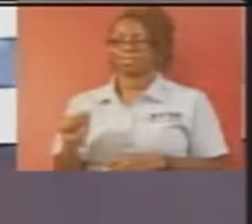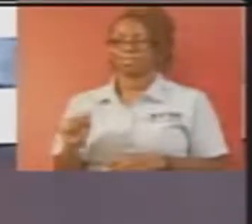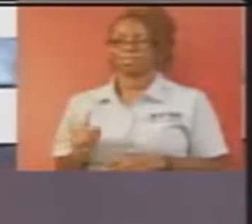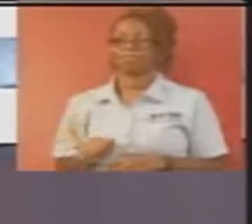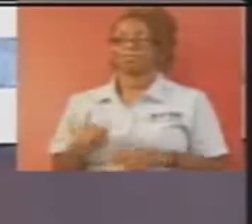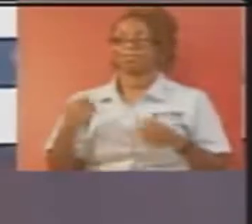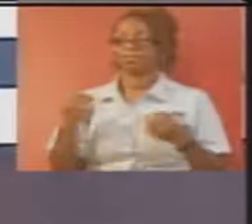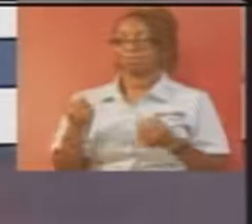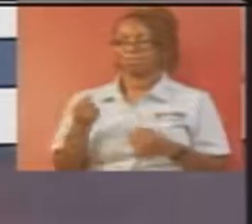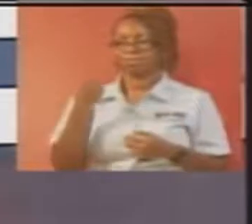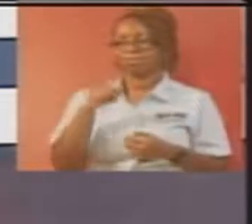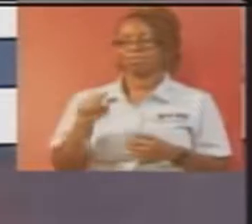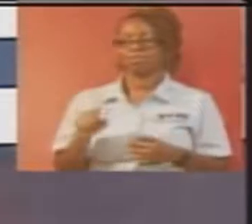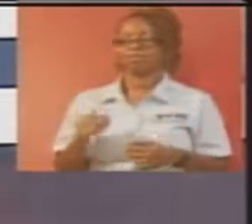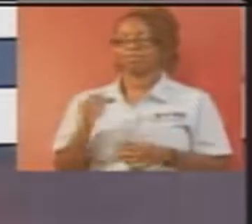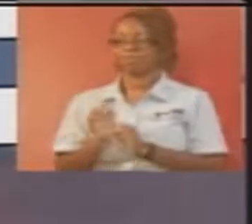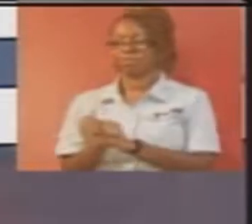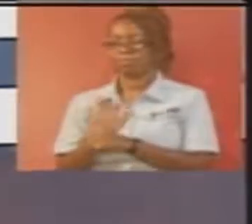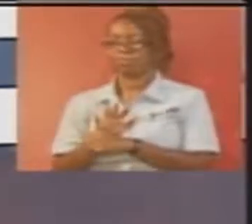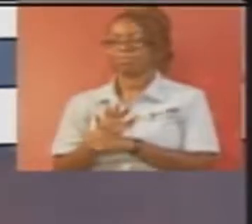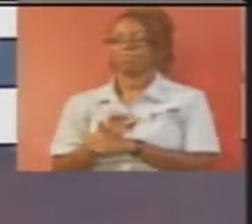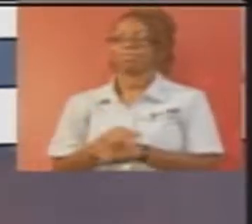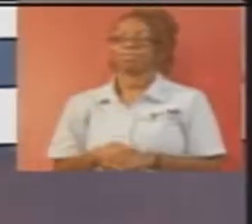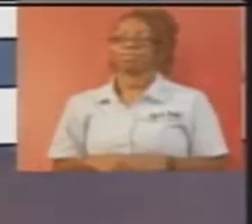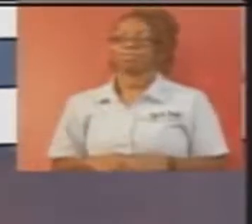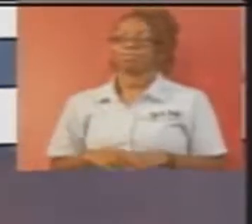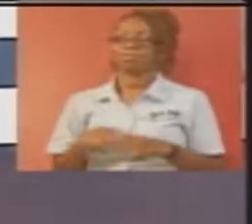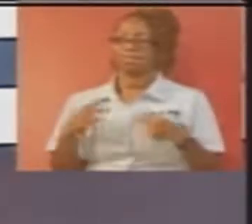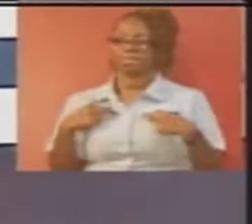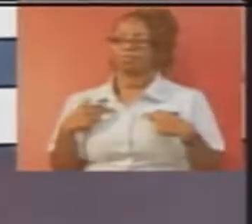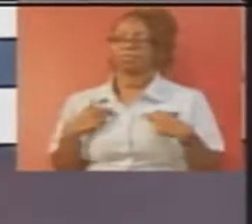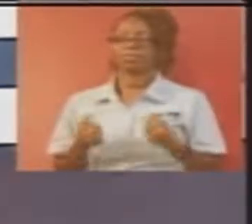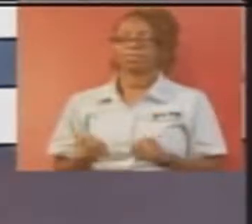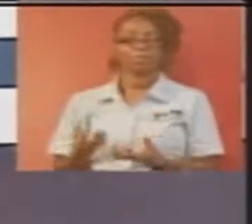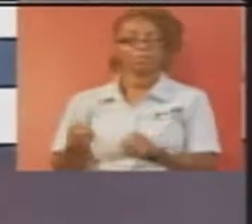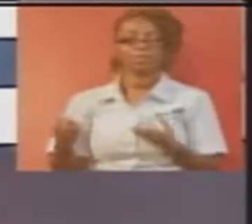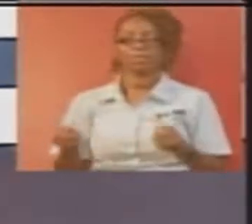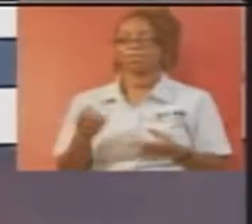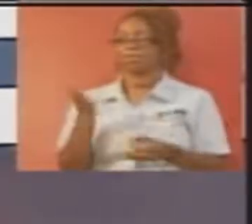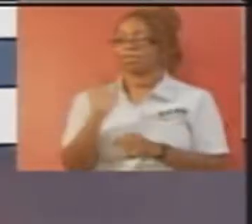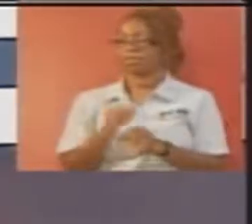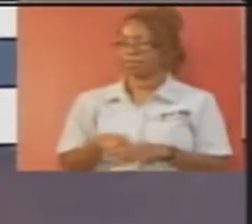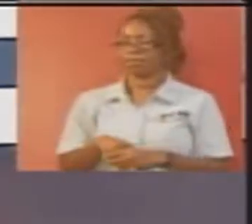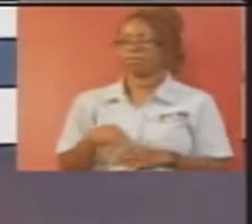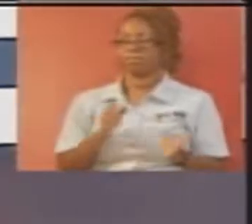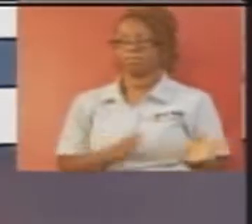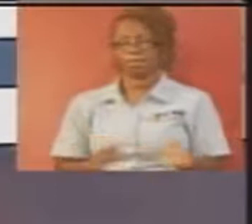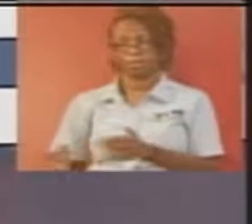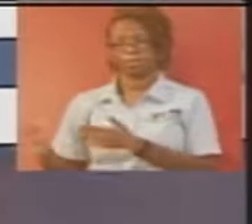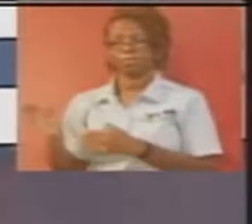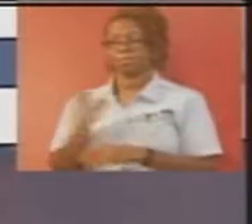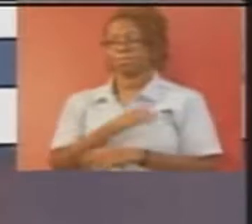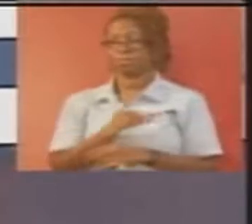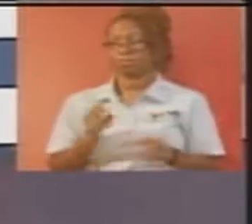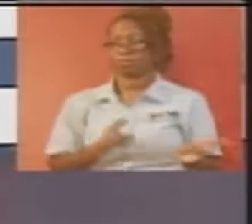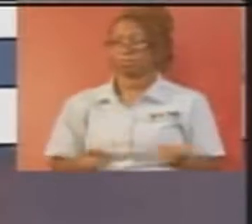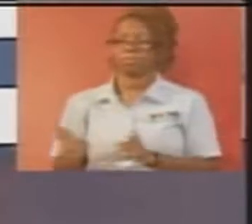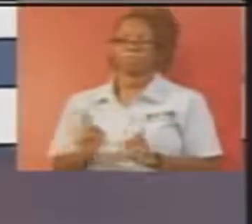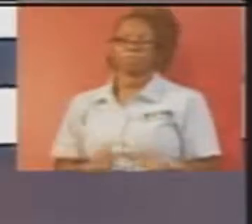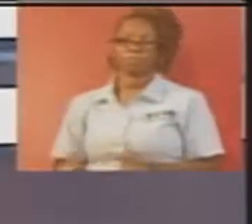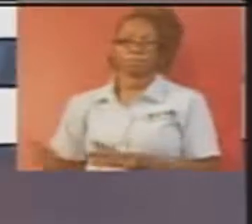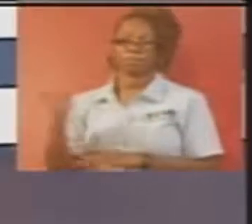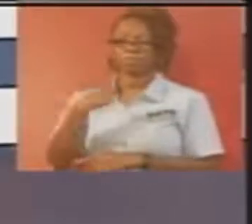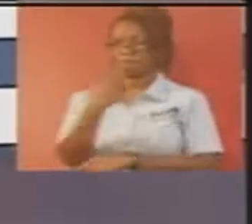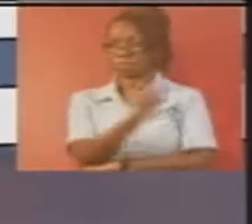have incorporated it into planning and preparation as needed. We have elaborated the deployment plan with